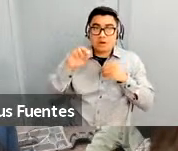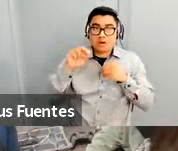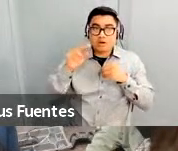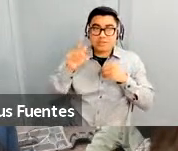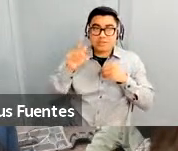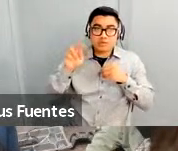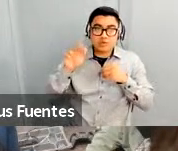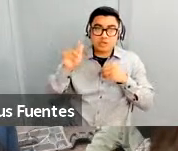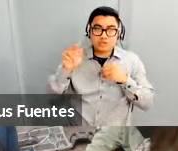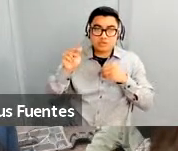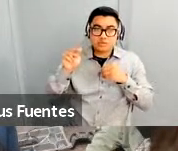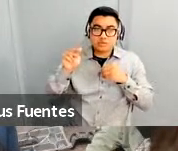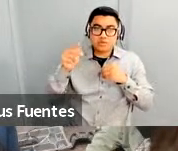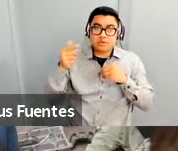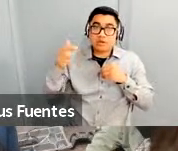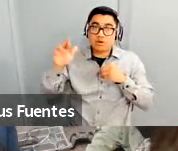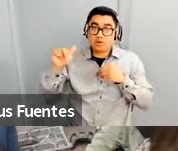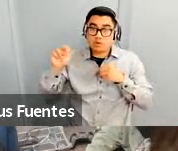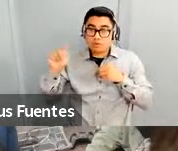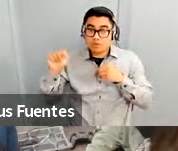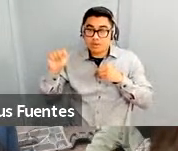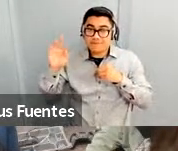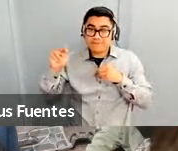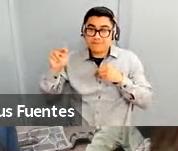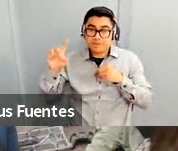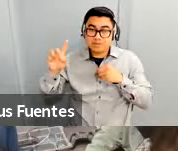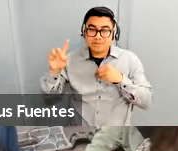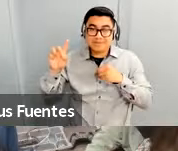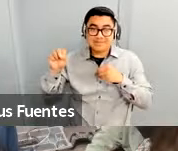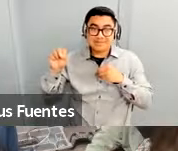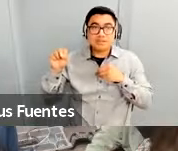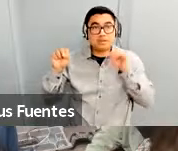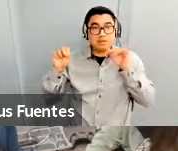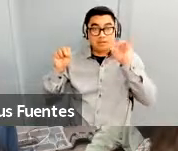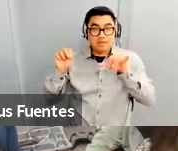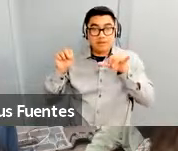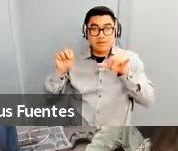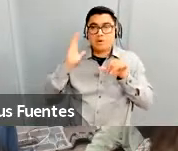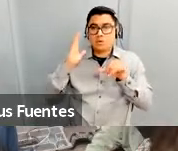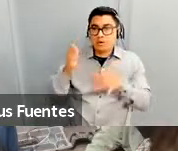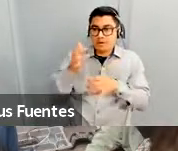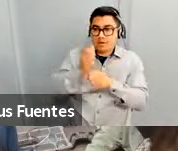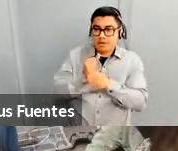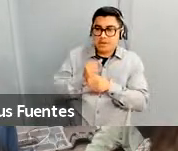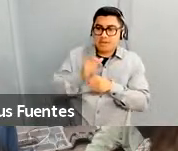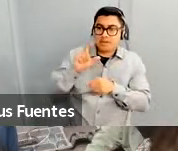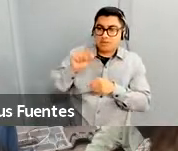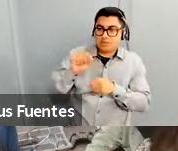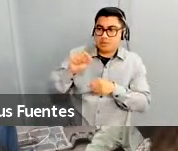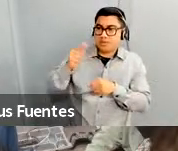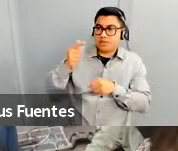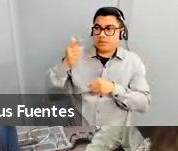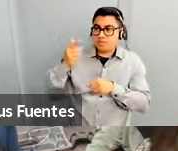concentration grant funding that we will receive in 21-22. The